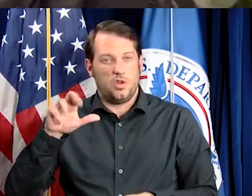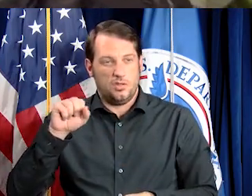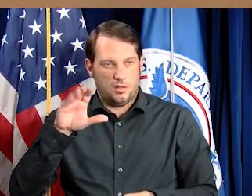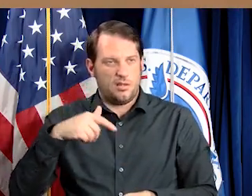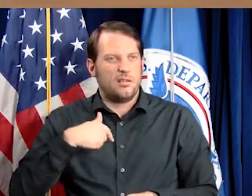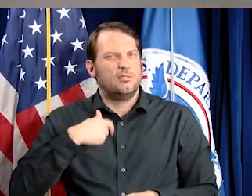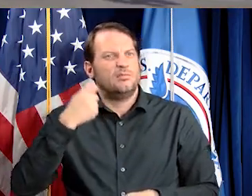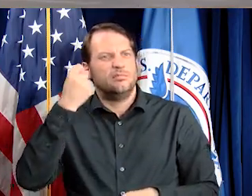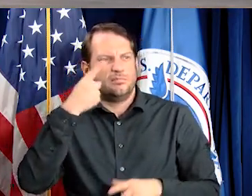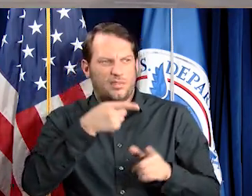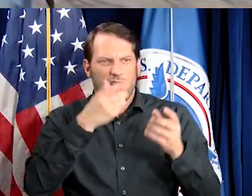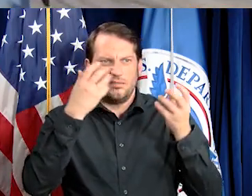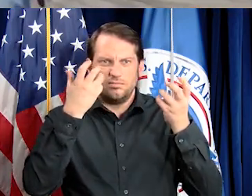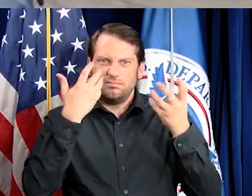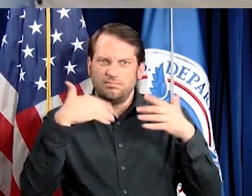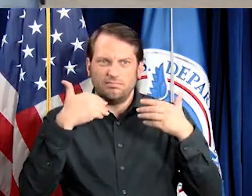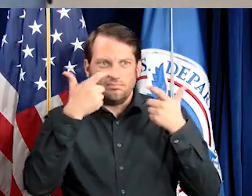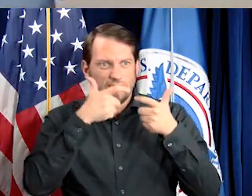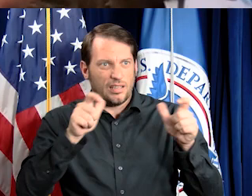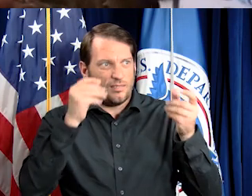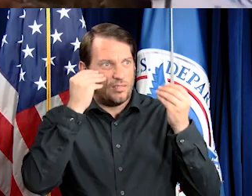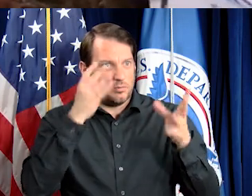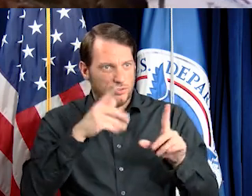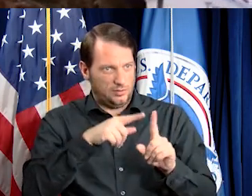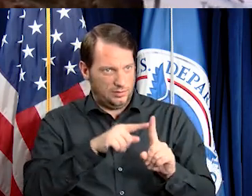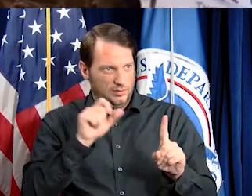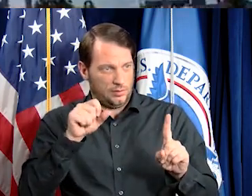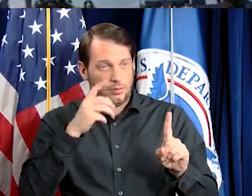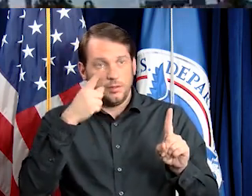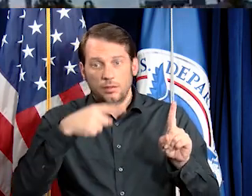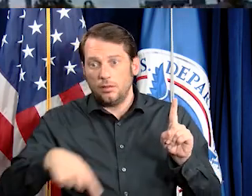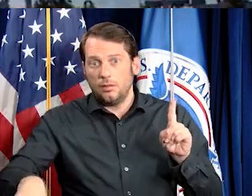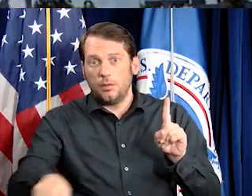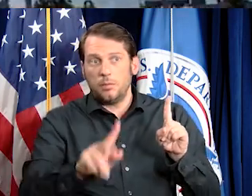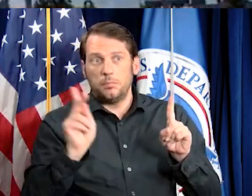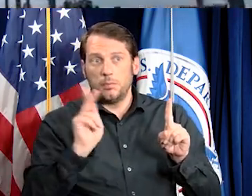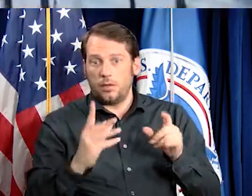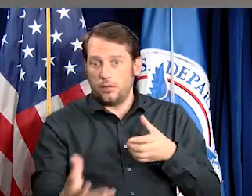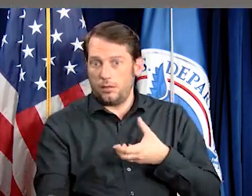also convinced that citizen-generated data has an important role.